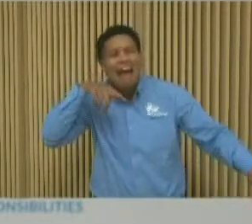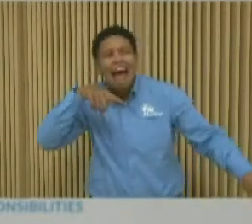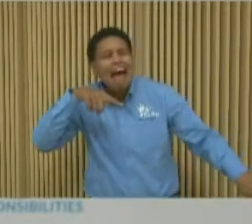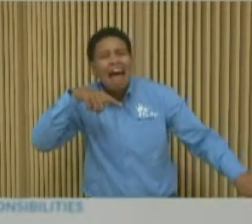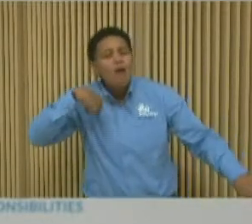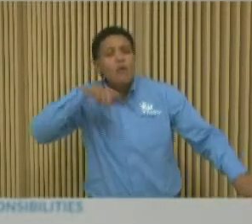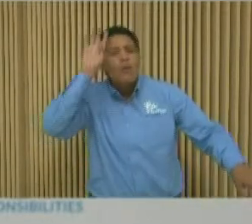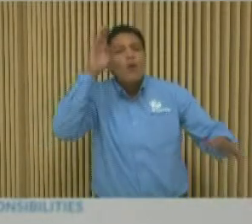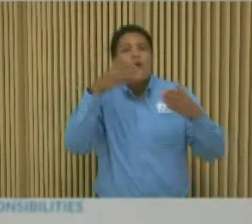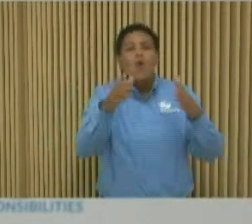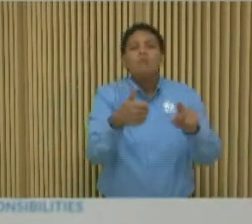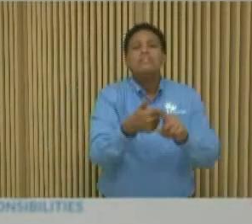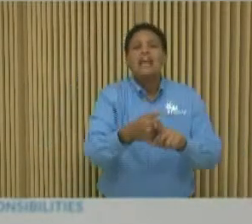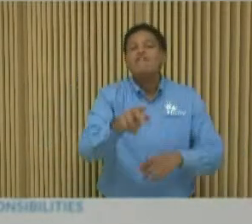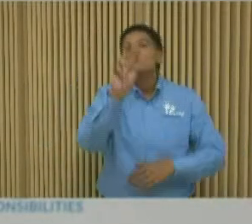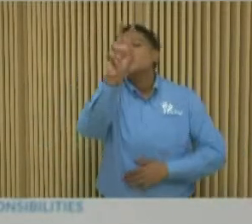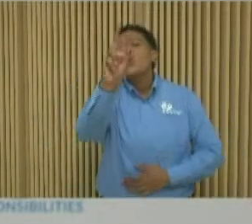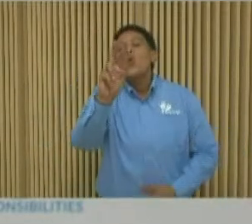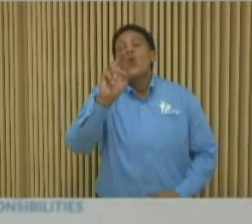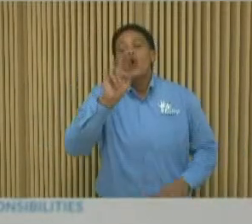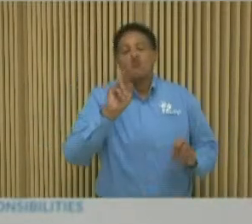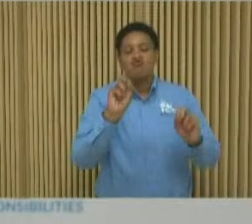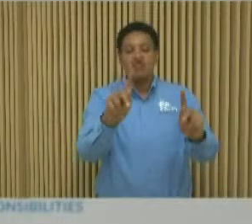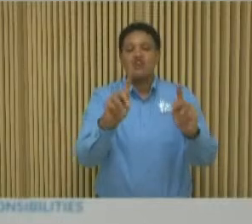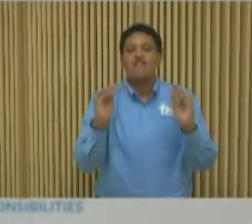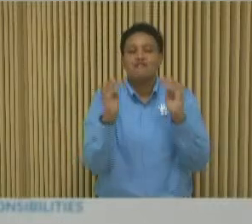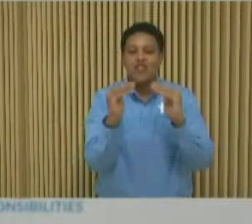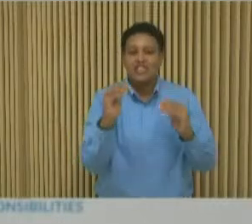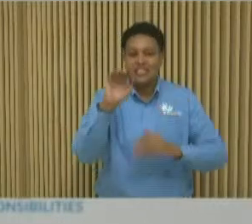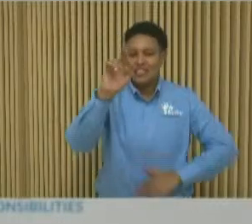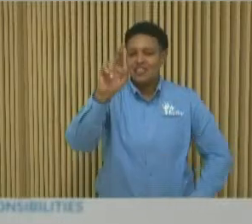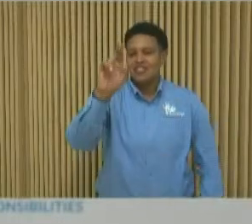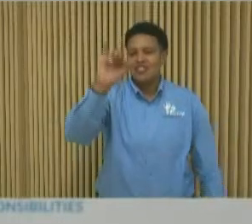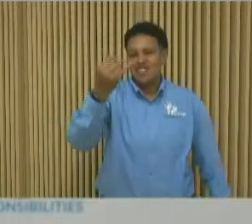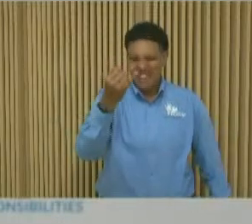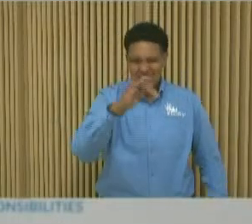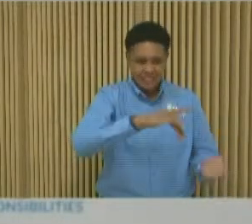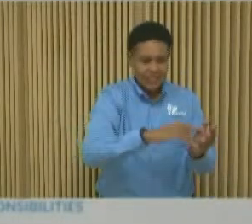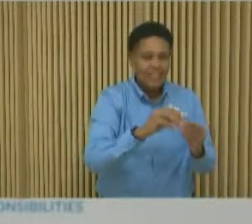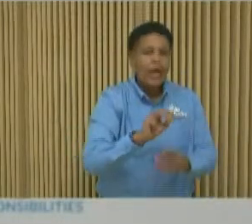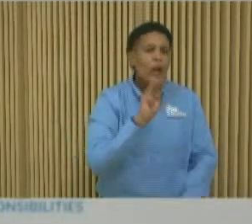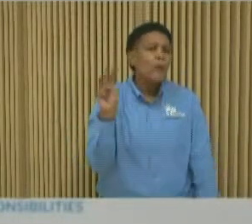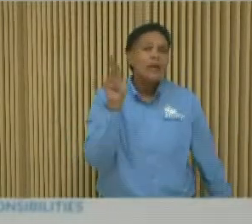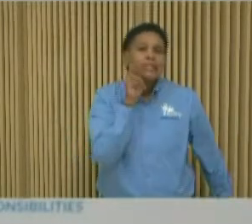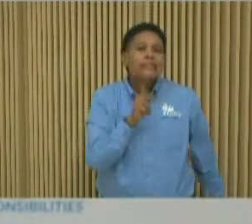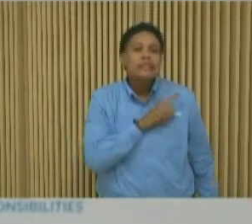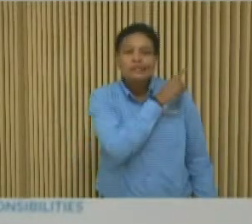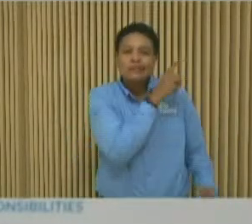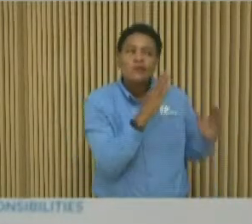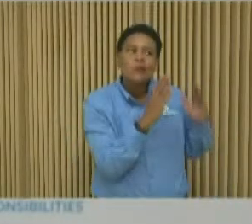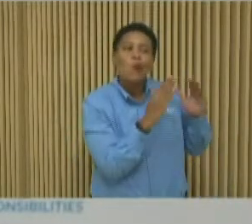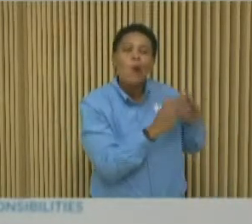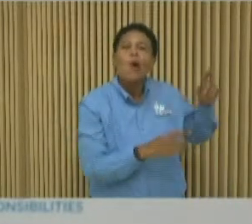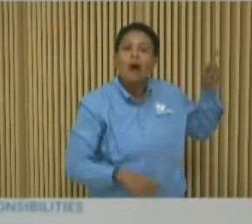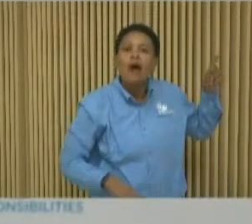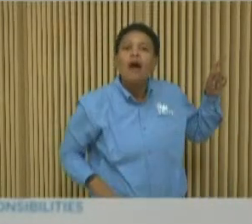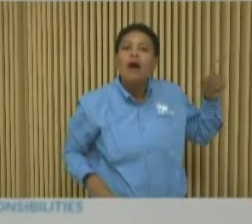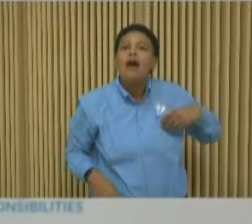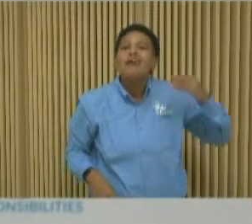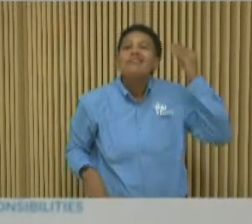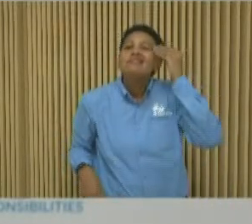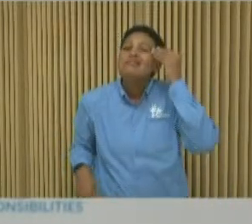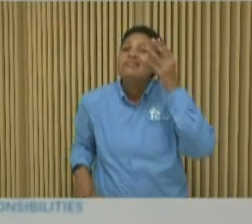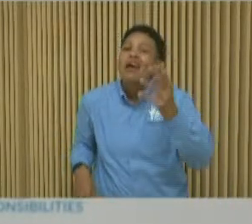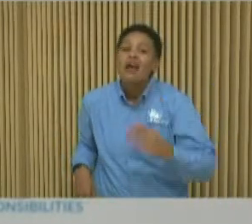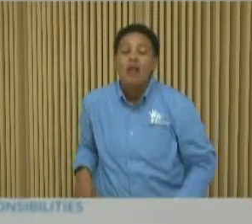would open 2 restorative justice centers in West Kingston. Let me tell you, they have been